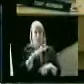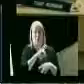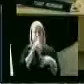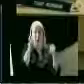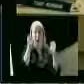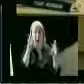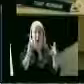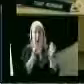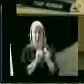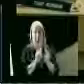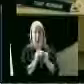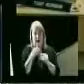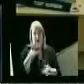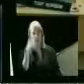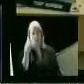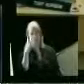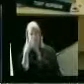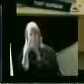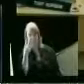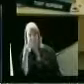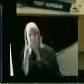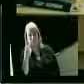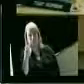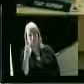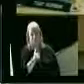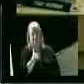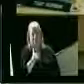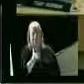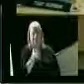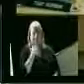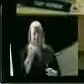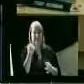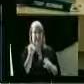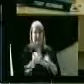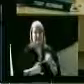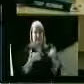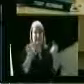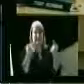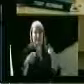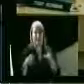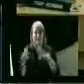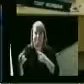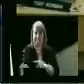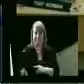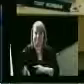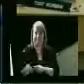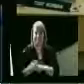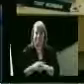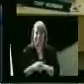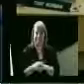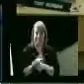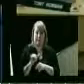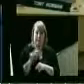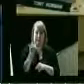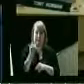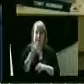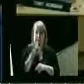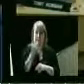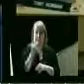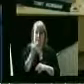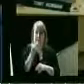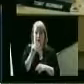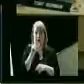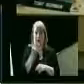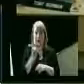meeting. I witnessed the last episode that Mr. Settles has